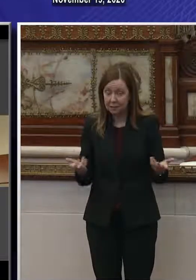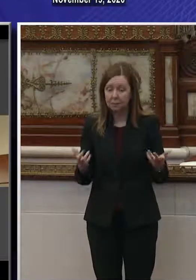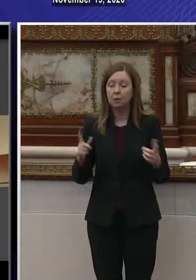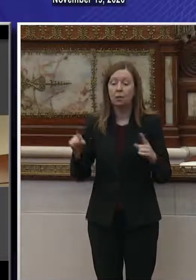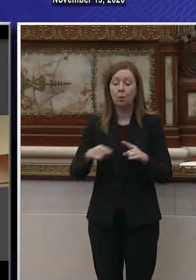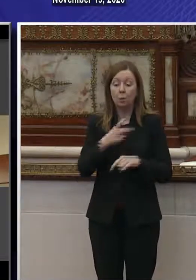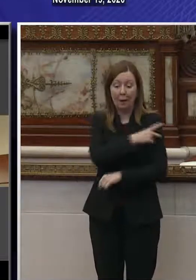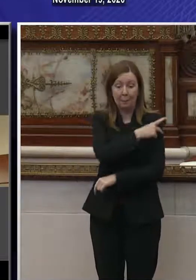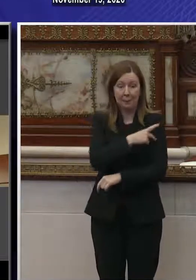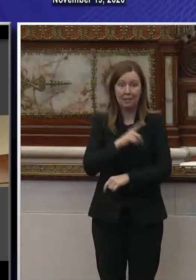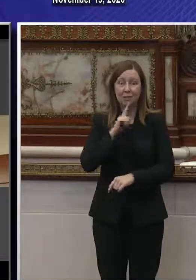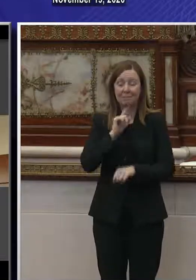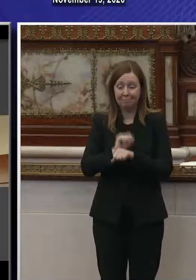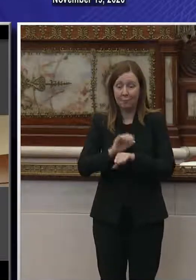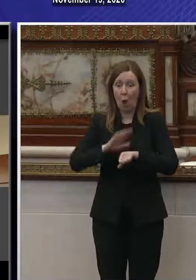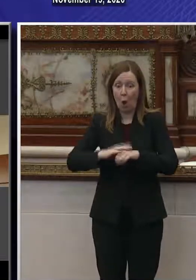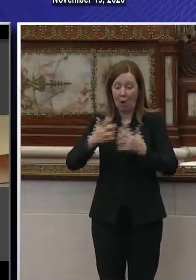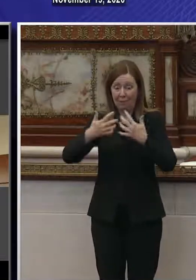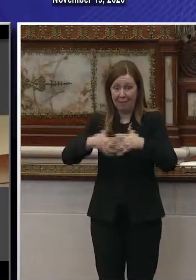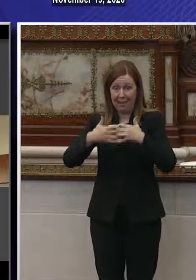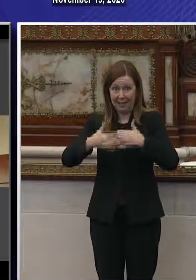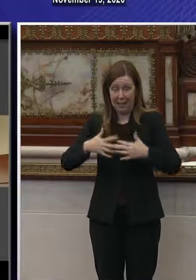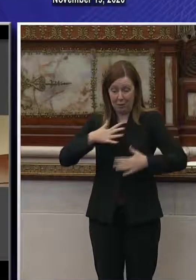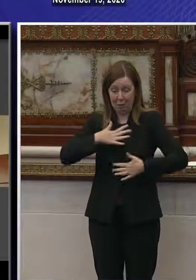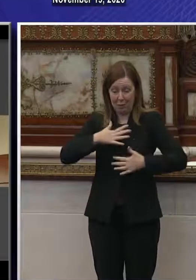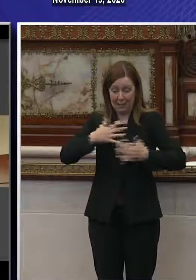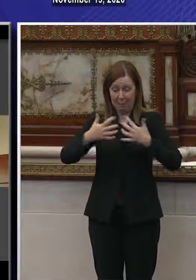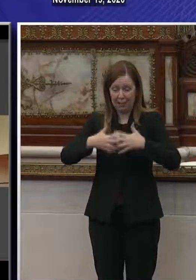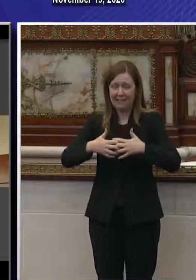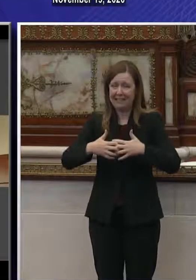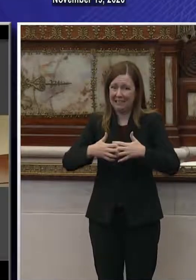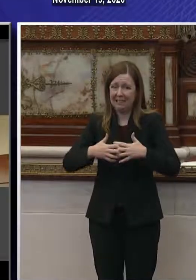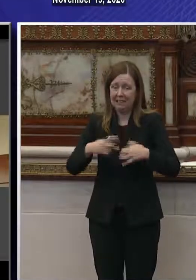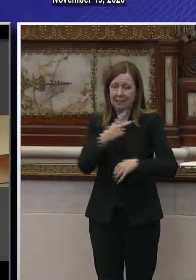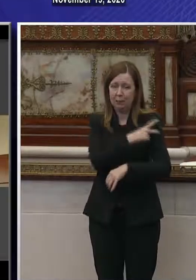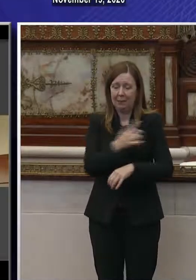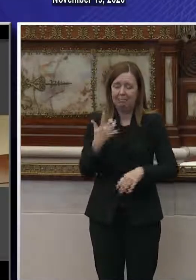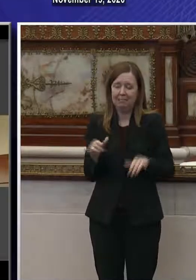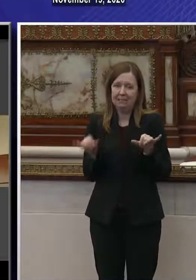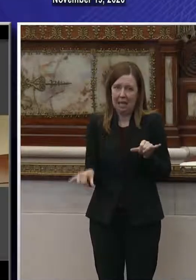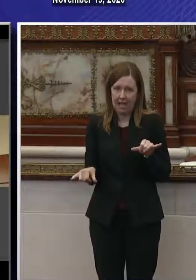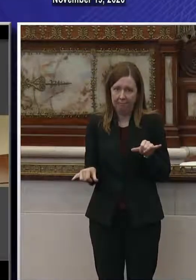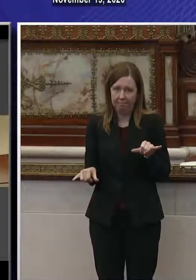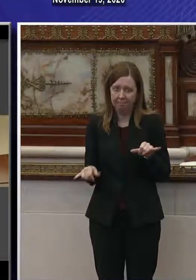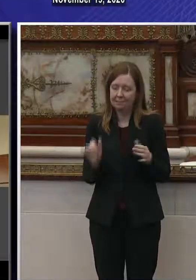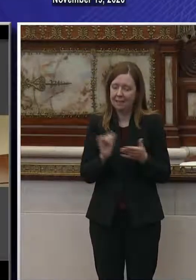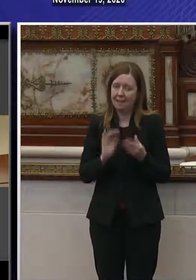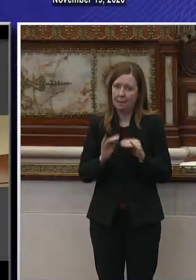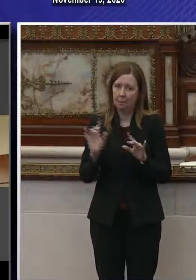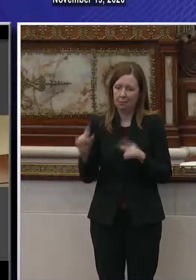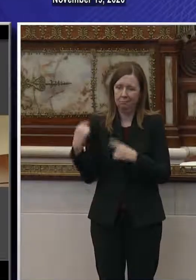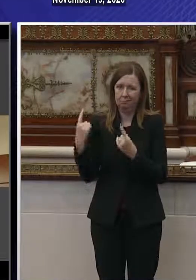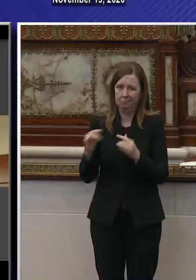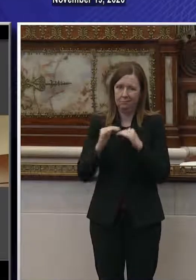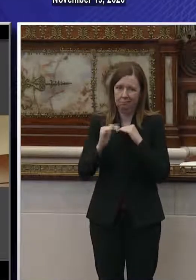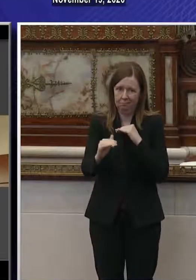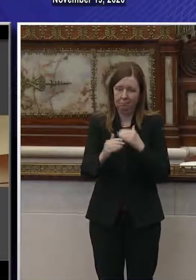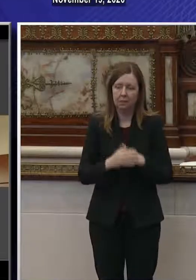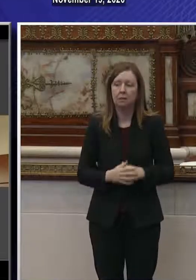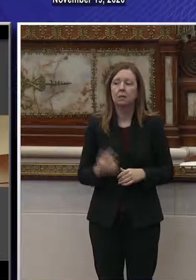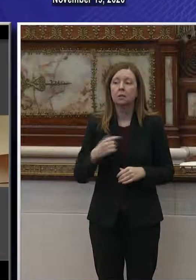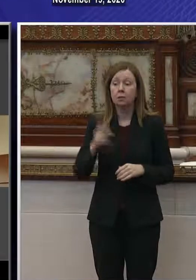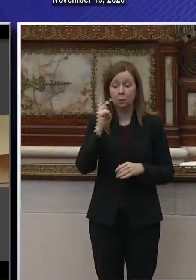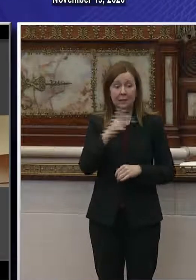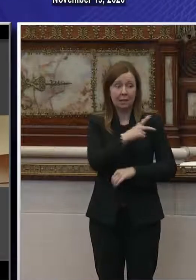on ventilators, they tend to stay on ventilators. That number hasn't changed for a long time. So on the positive side, we're seeing